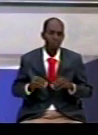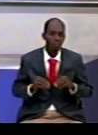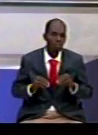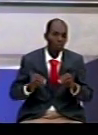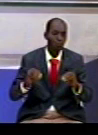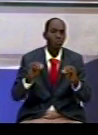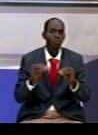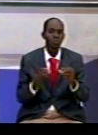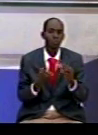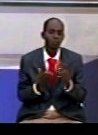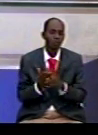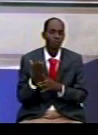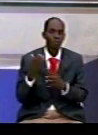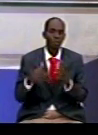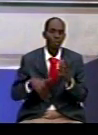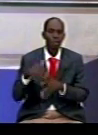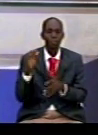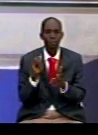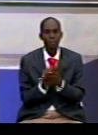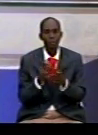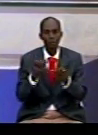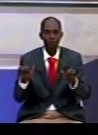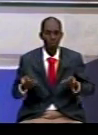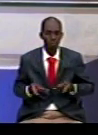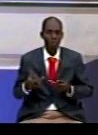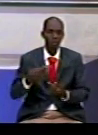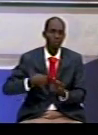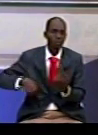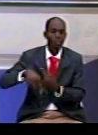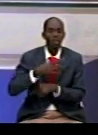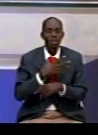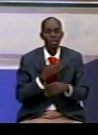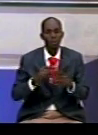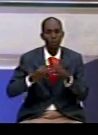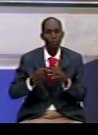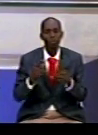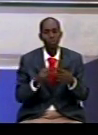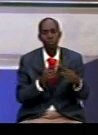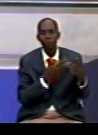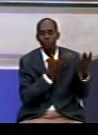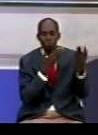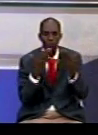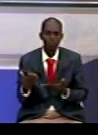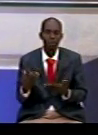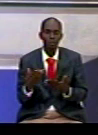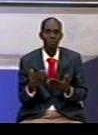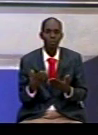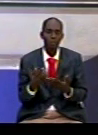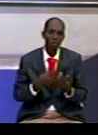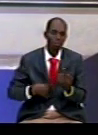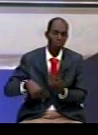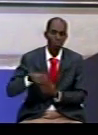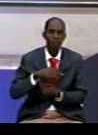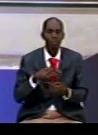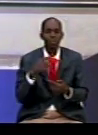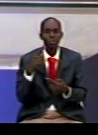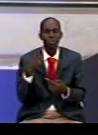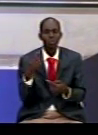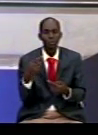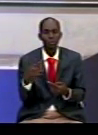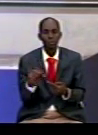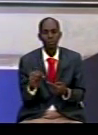whole region round about, and began to carry about in beds